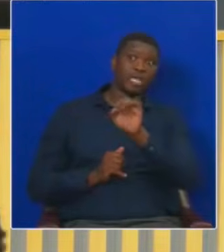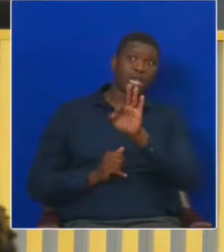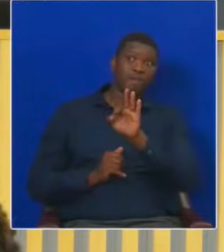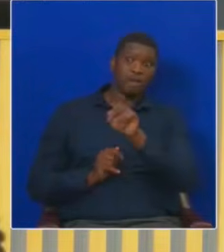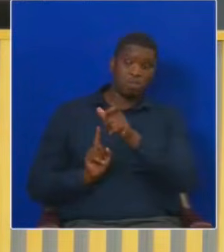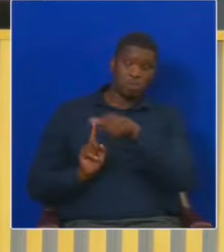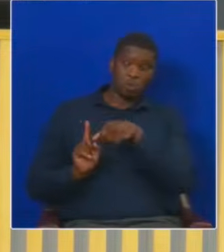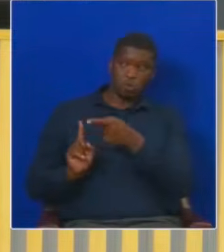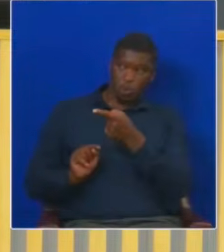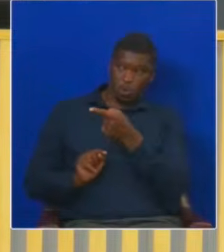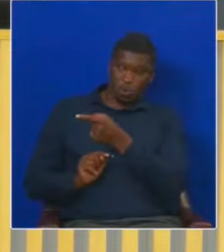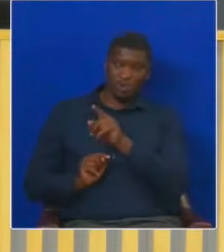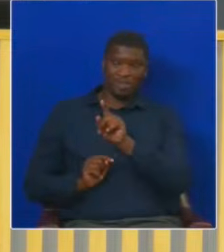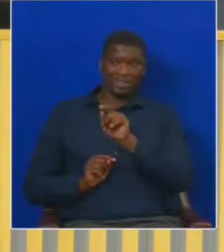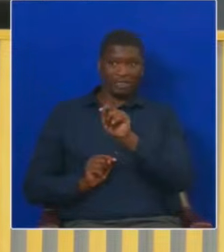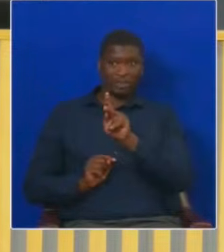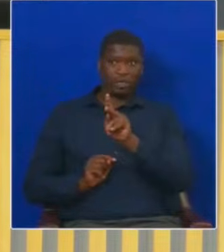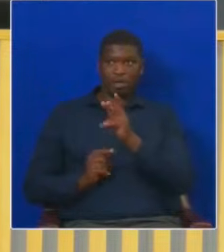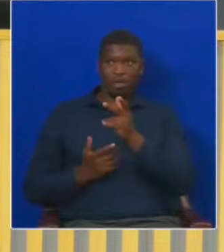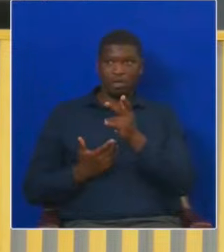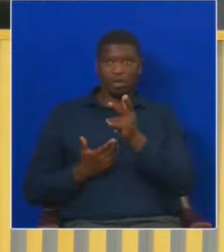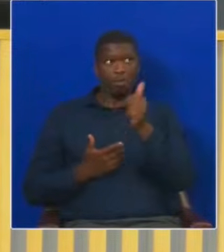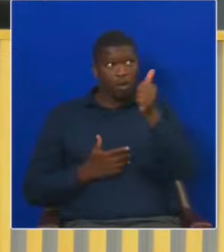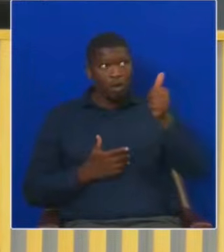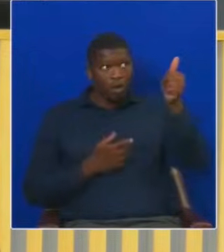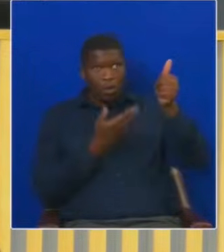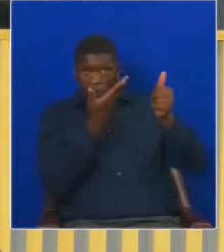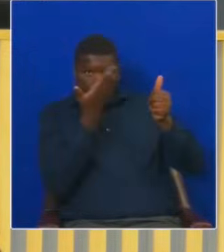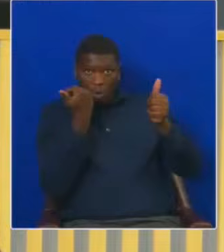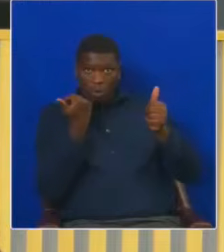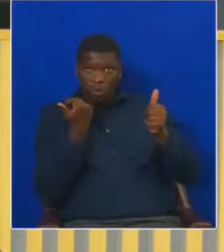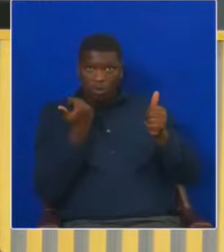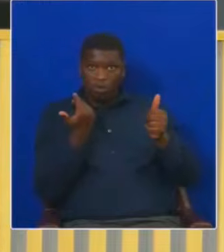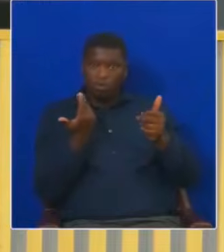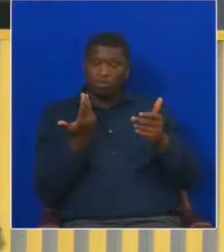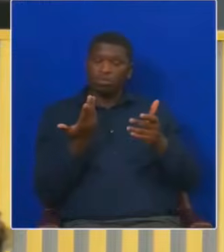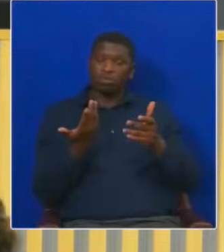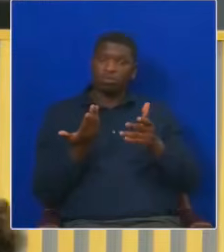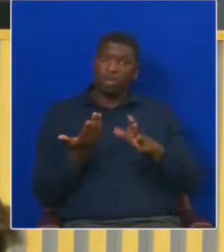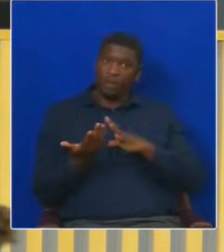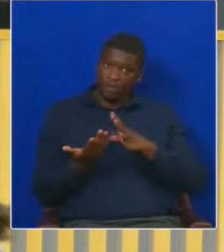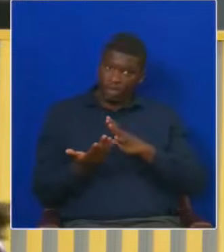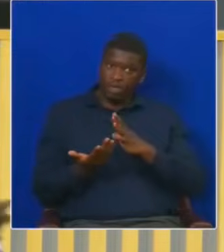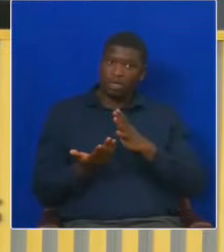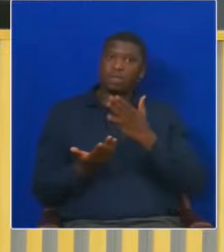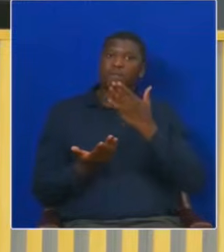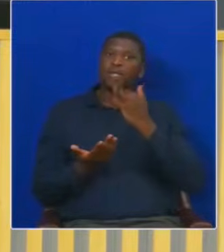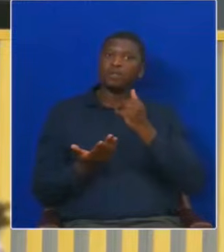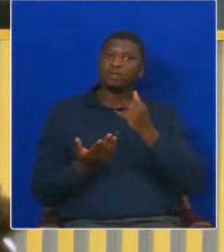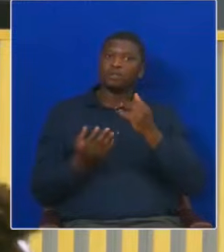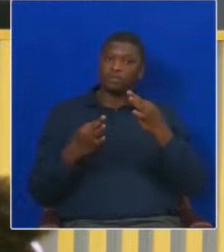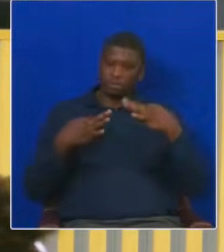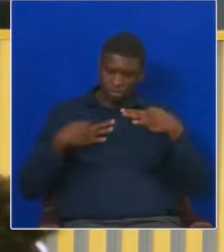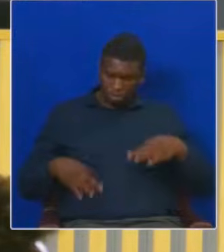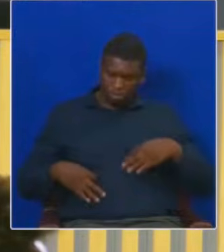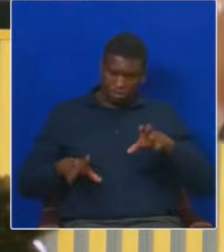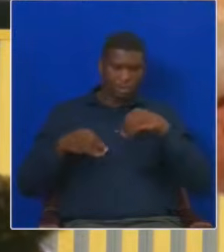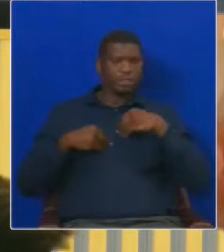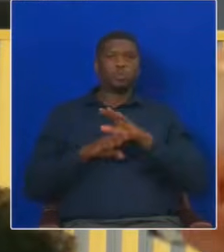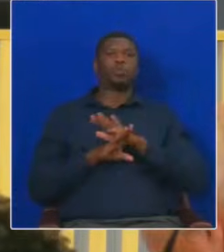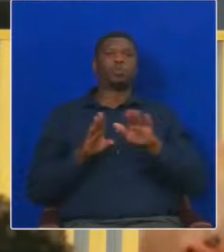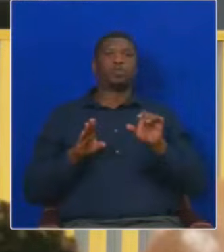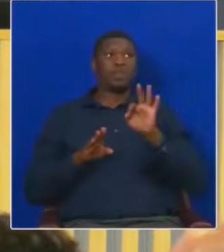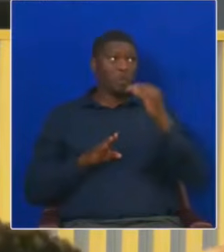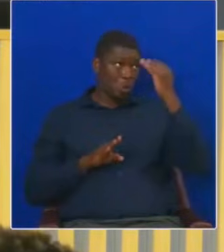does not know Brigadier Nkwashu, he must not accept the clothes and they must